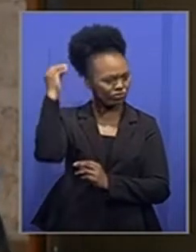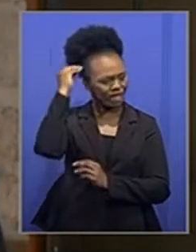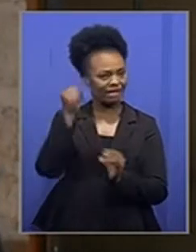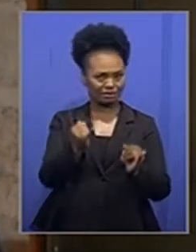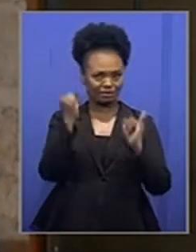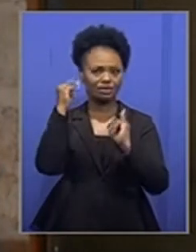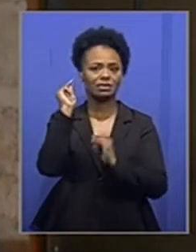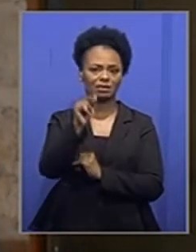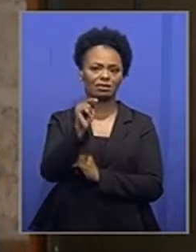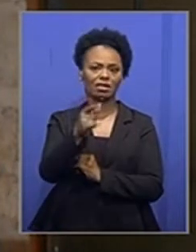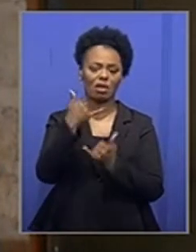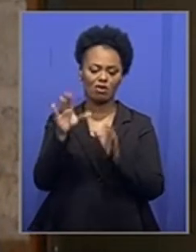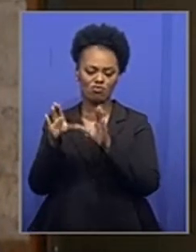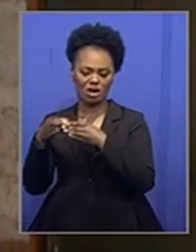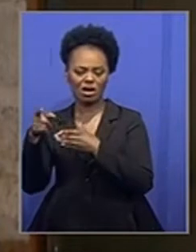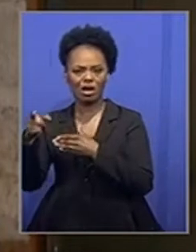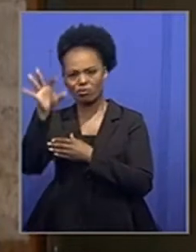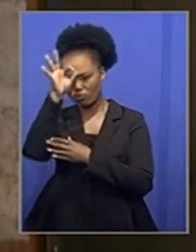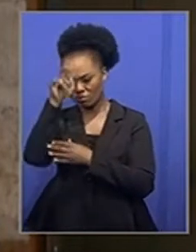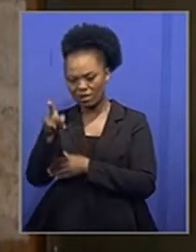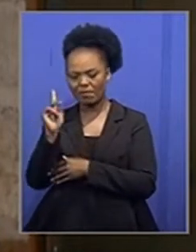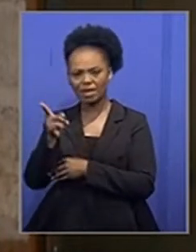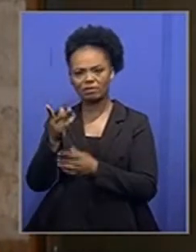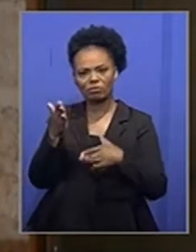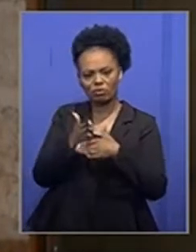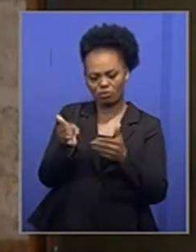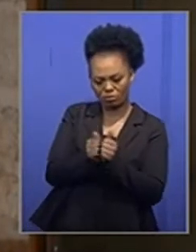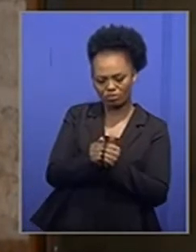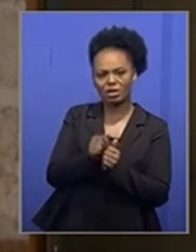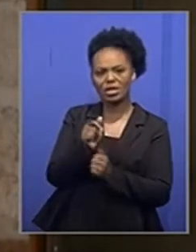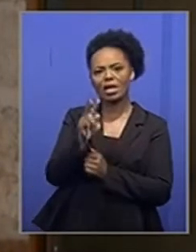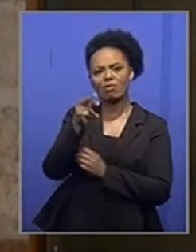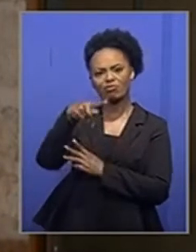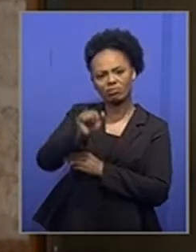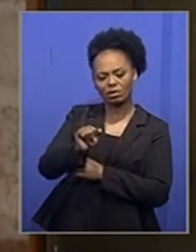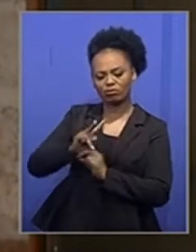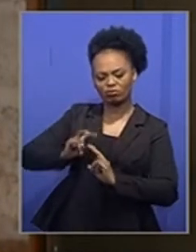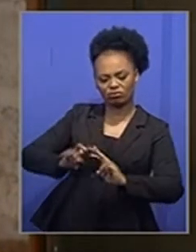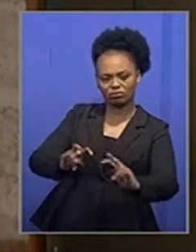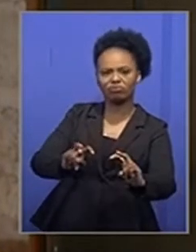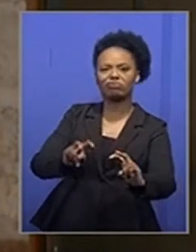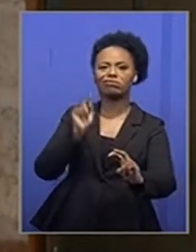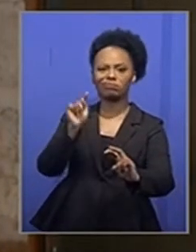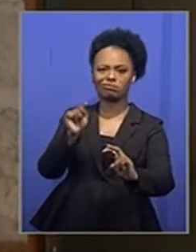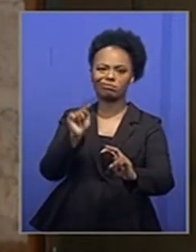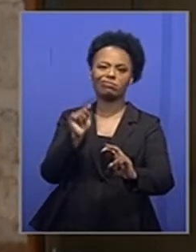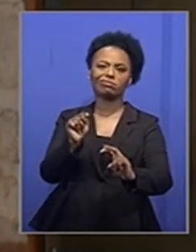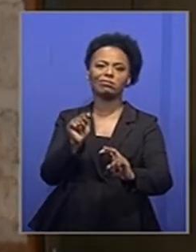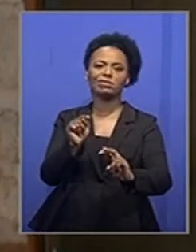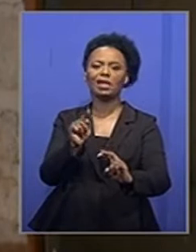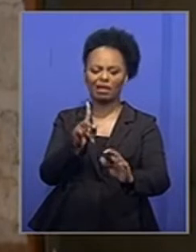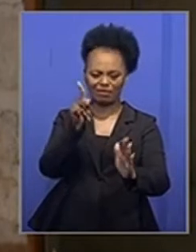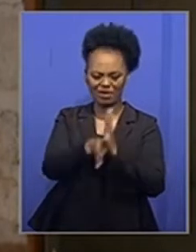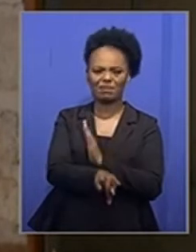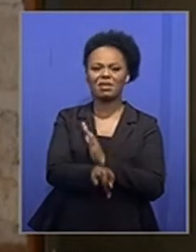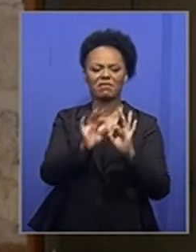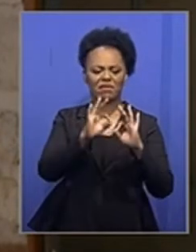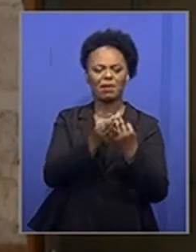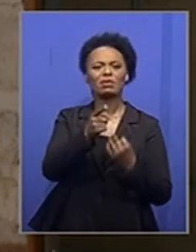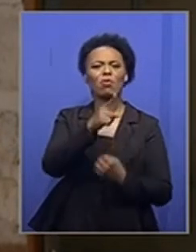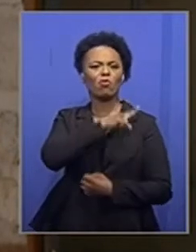province ya nkileng qeto ya gore go be le setlhopha sa maotloela se sebetsang mmogo le setlhopha sena sa serious and violent crime. O